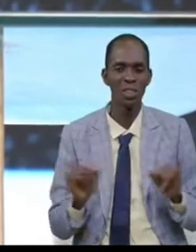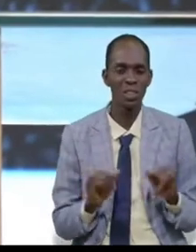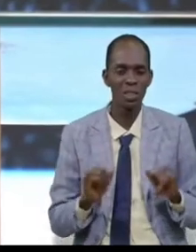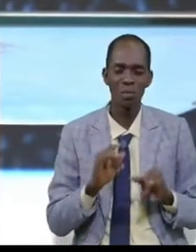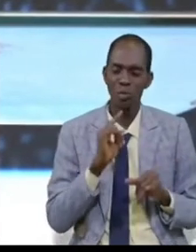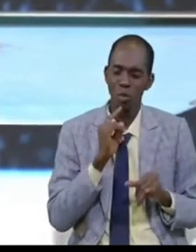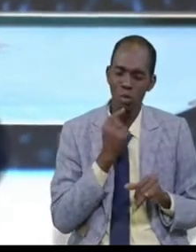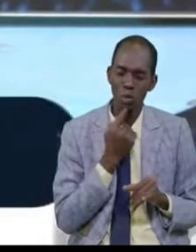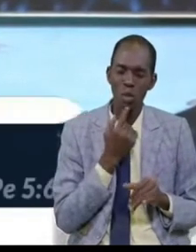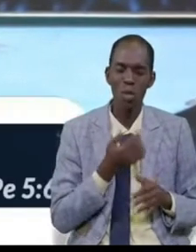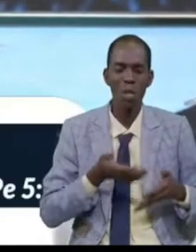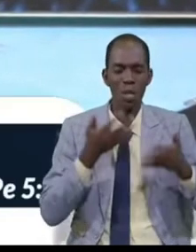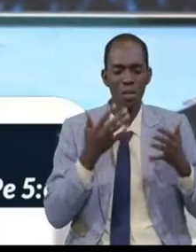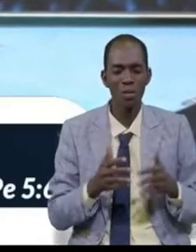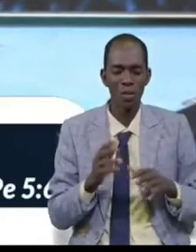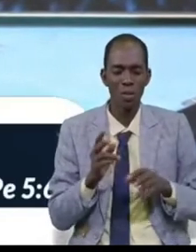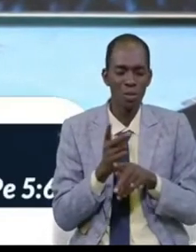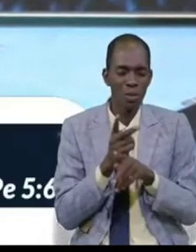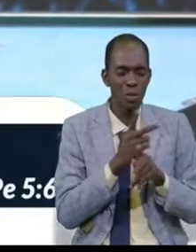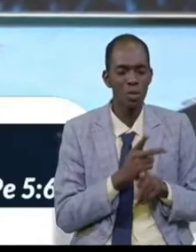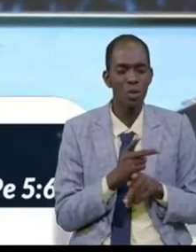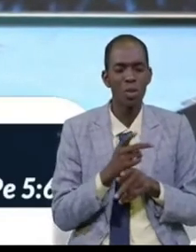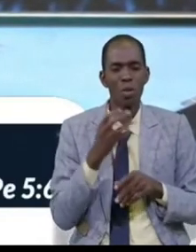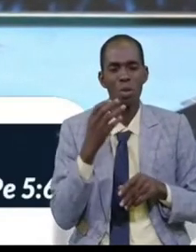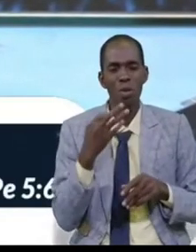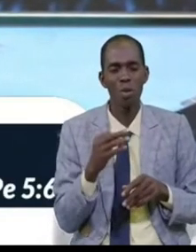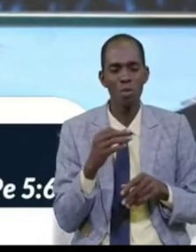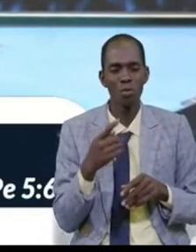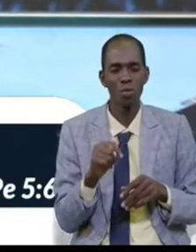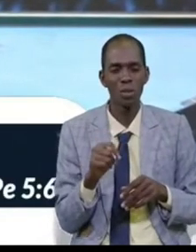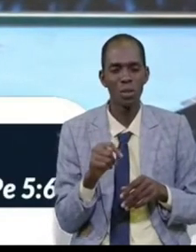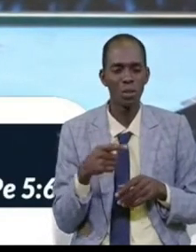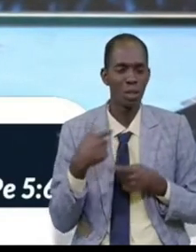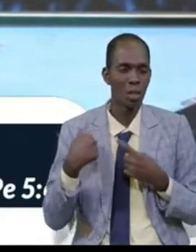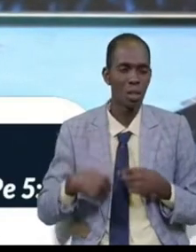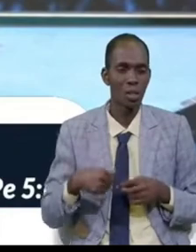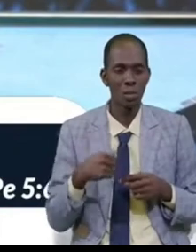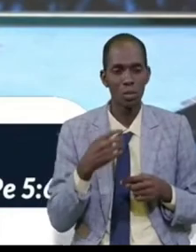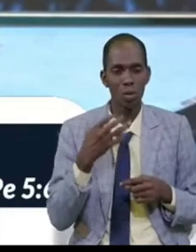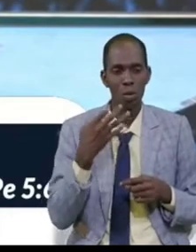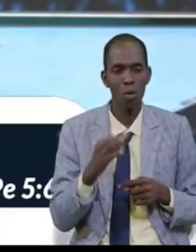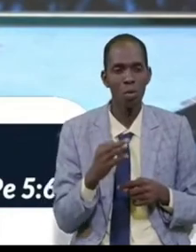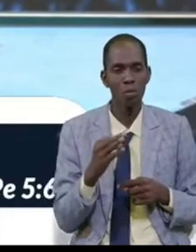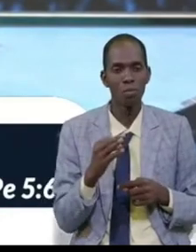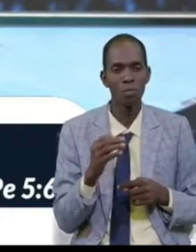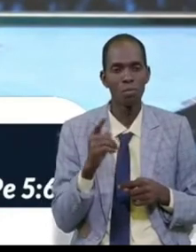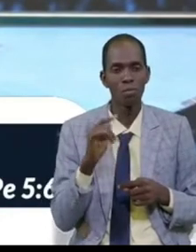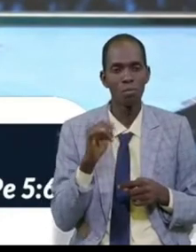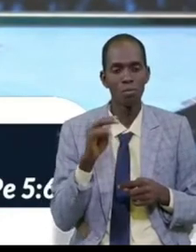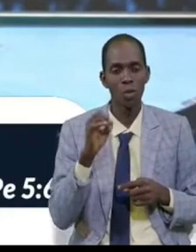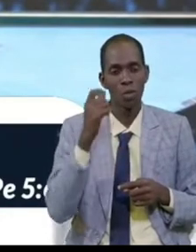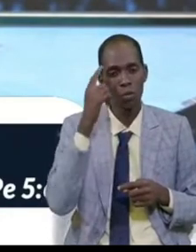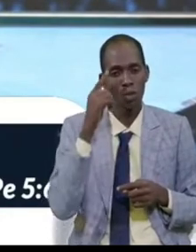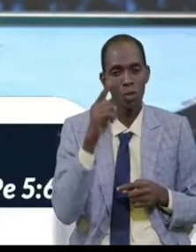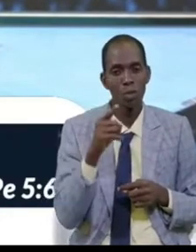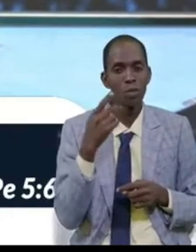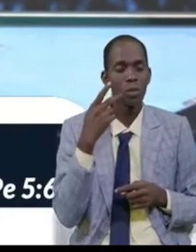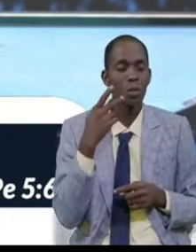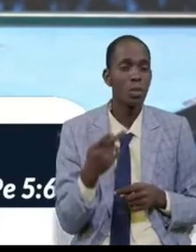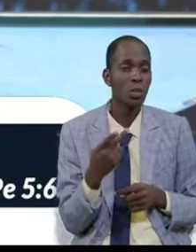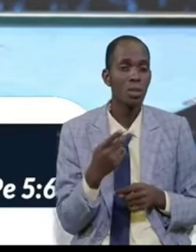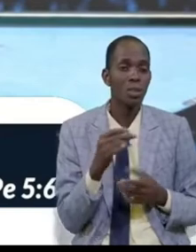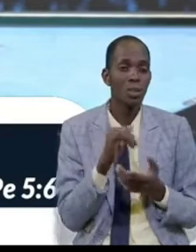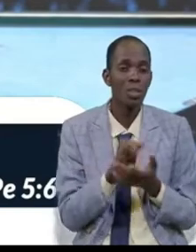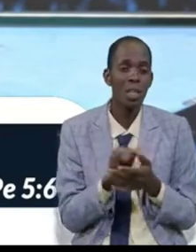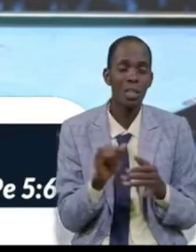care into the heart of Titus for you. God be praised, because that